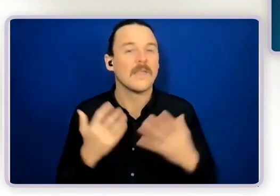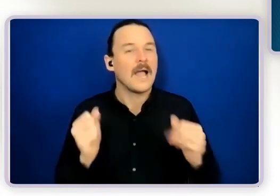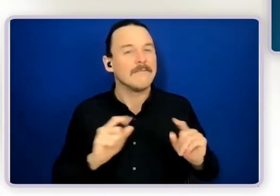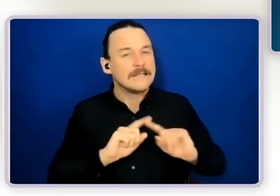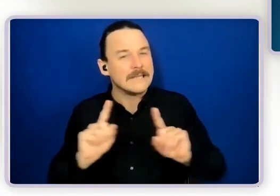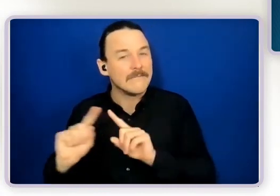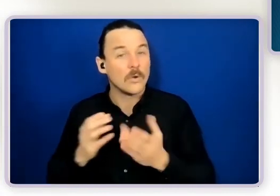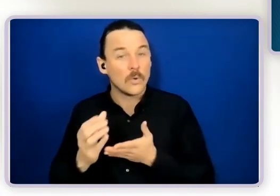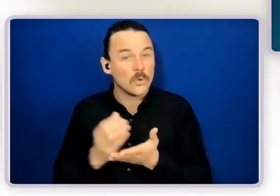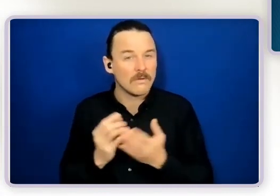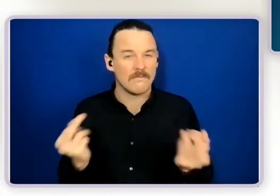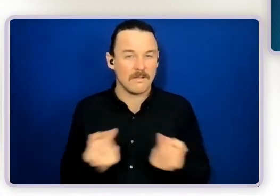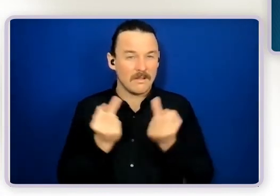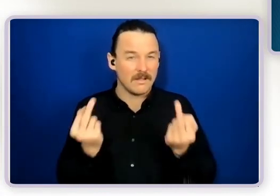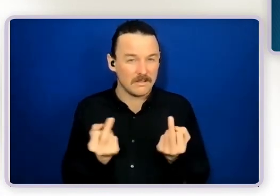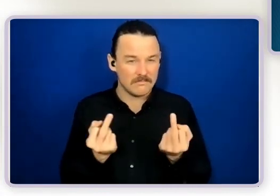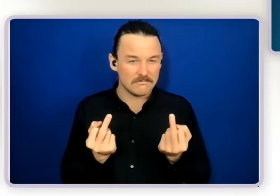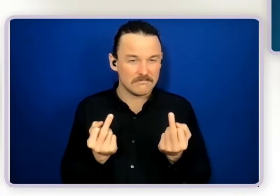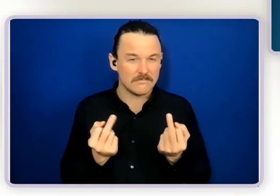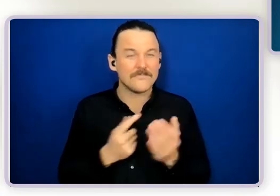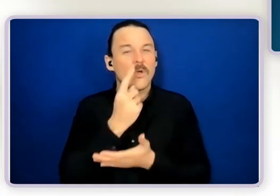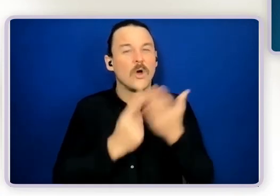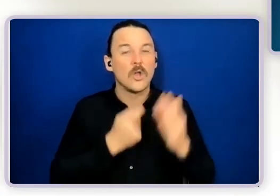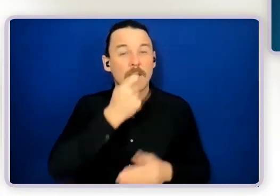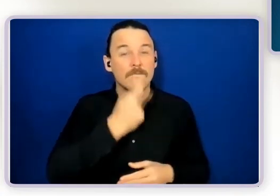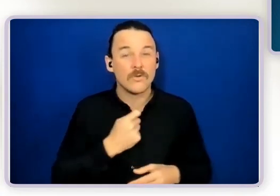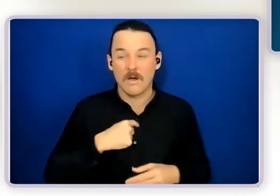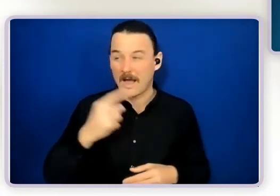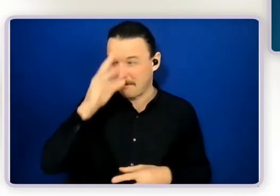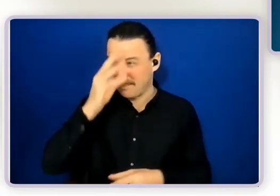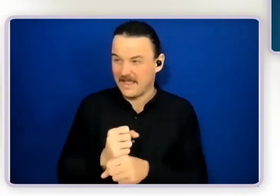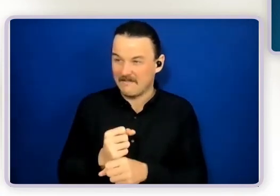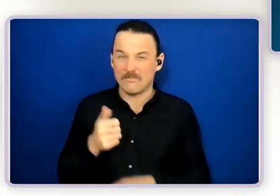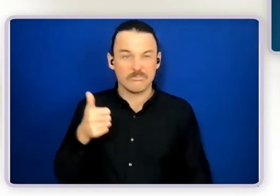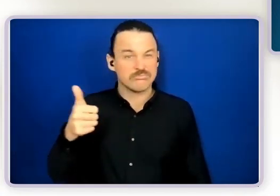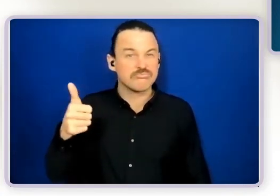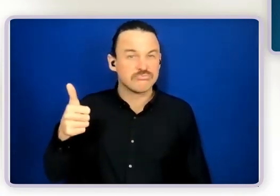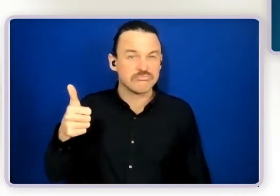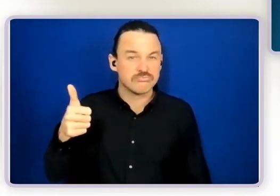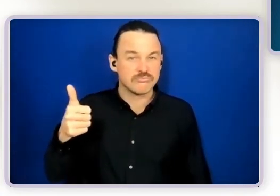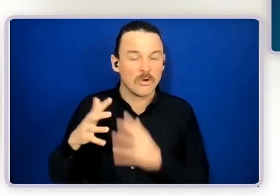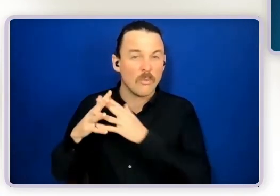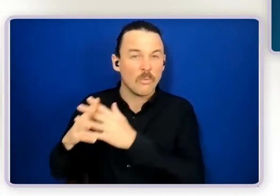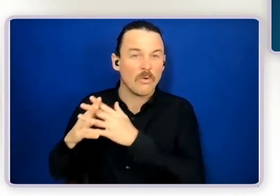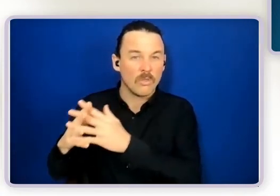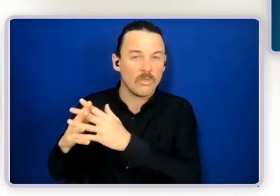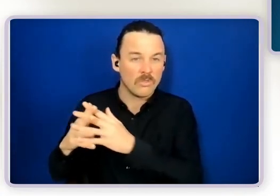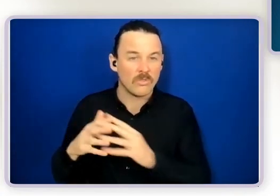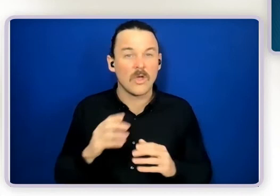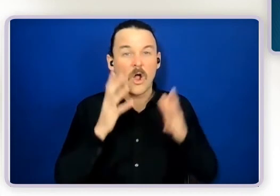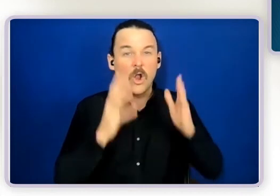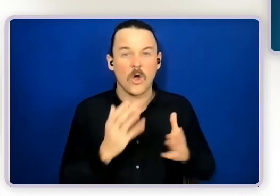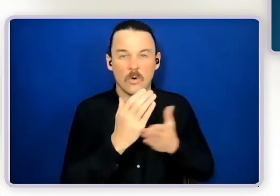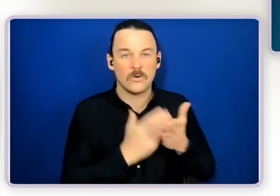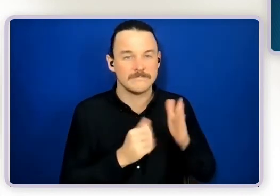are what I would call credible. There's a lot of people making a lot of money out of this sort of